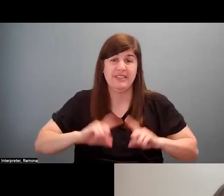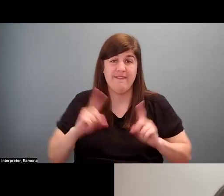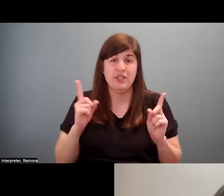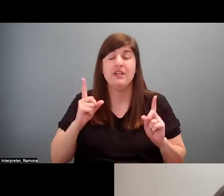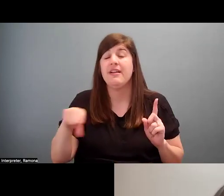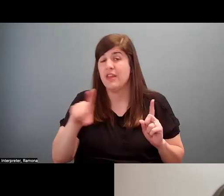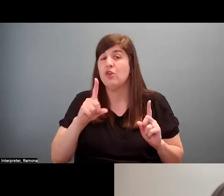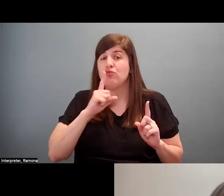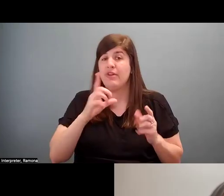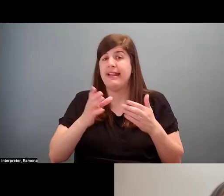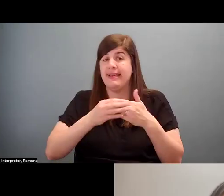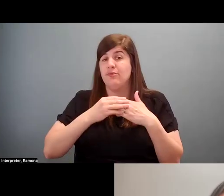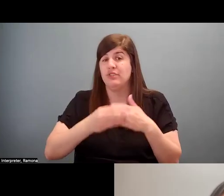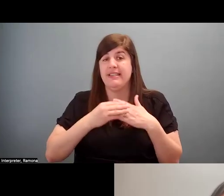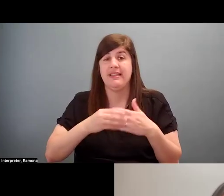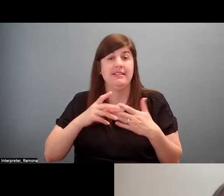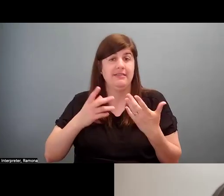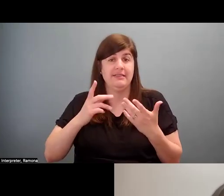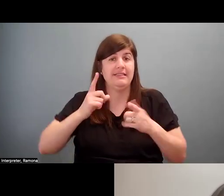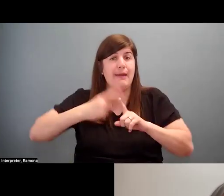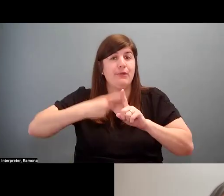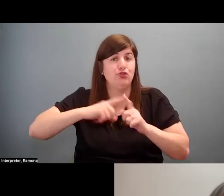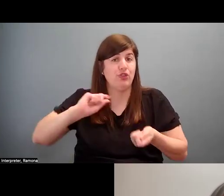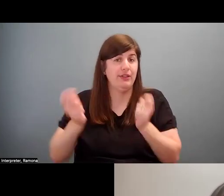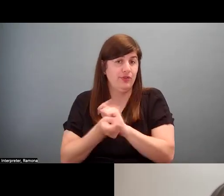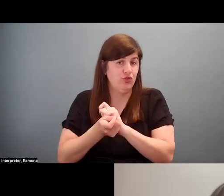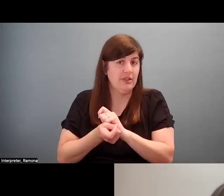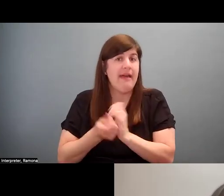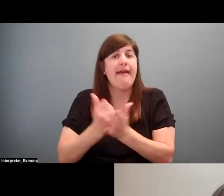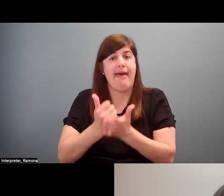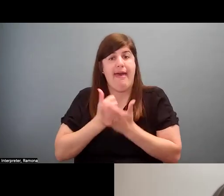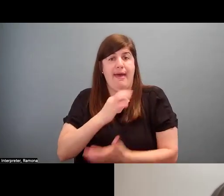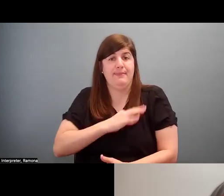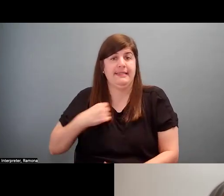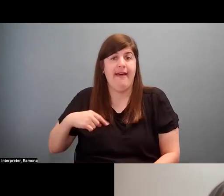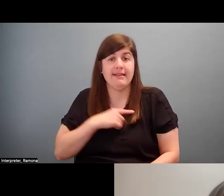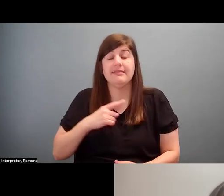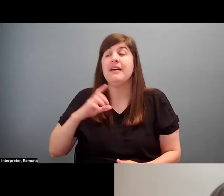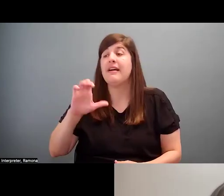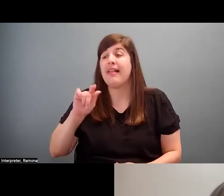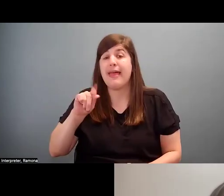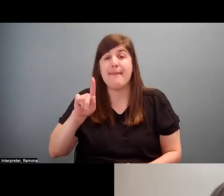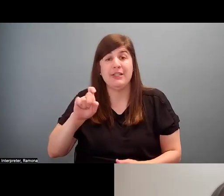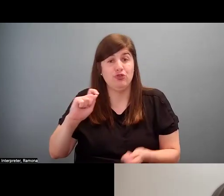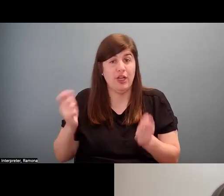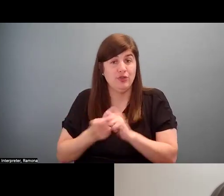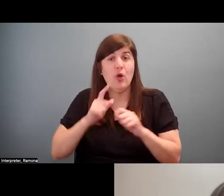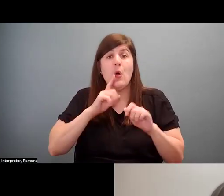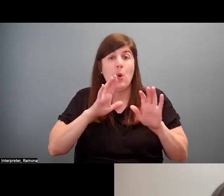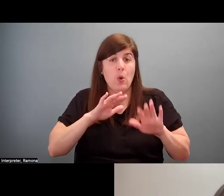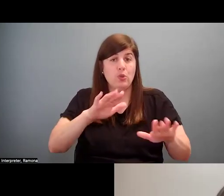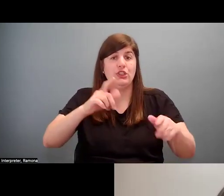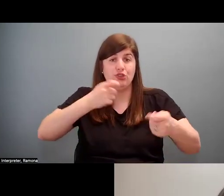really resilient to this temperature change, which may also help us because with climate change, the ocean is changing